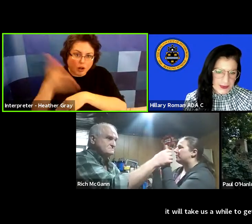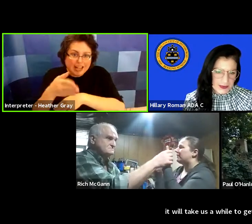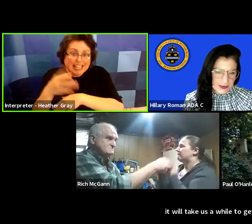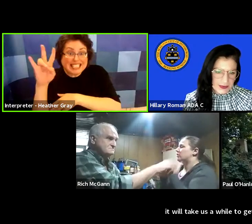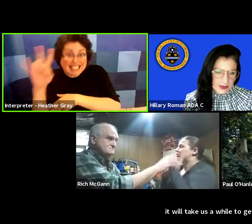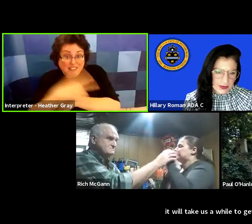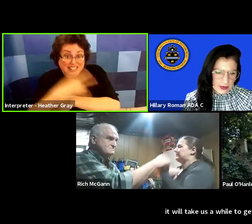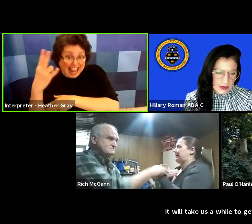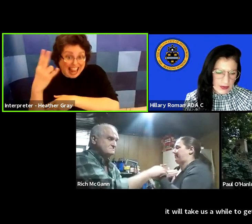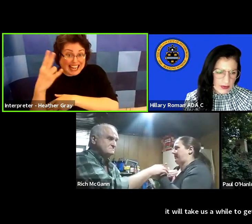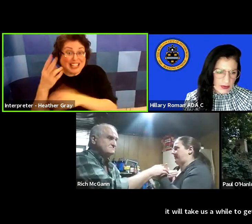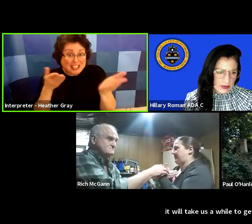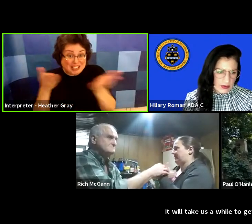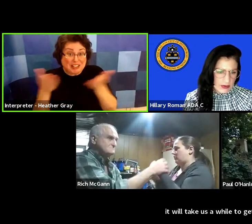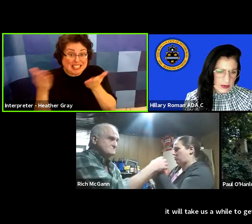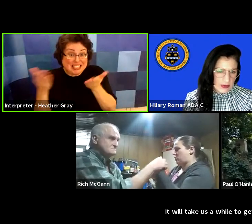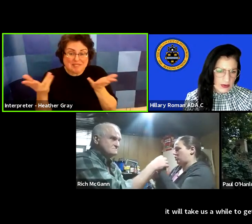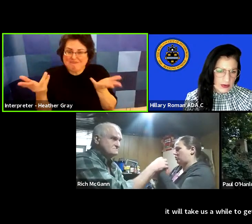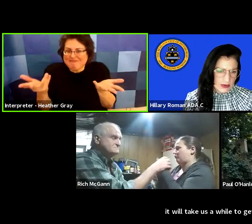Definitely.